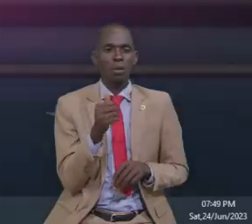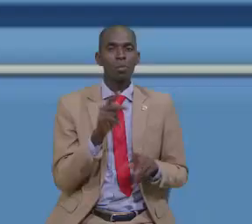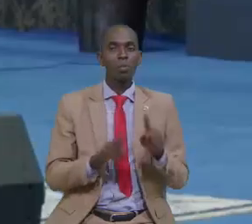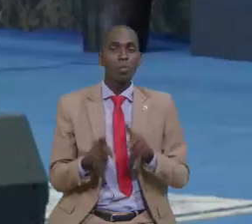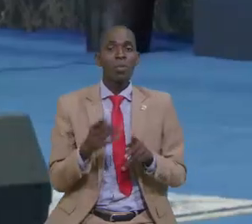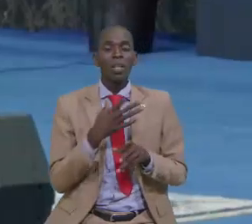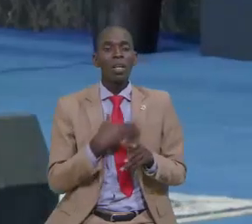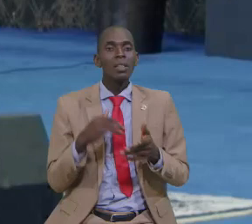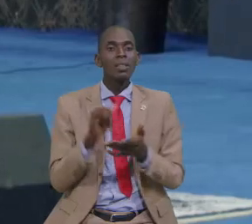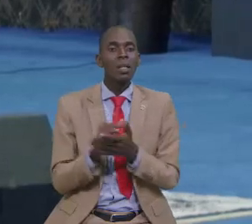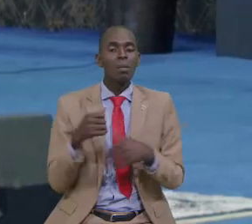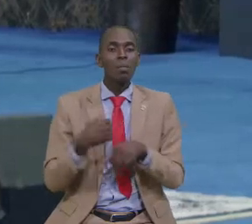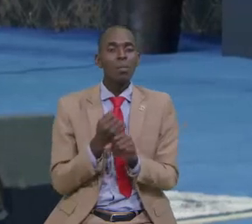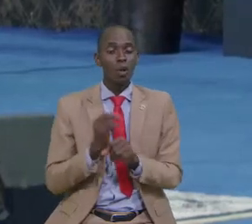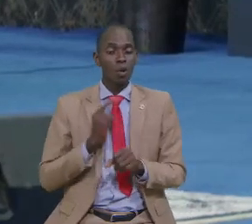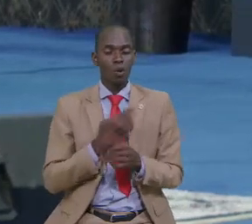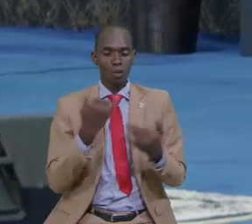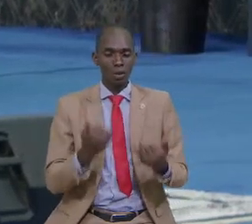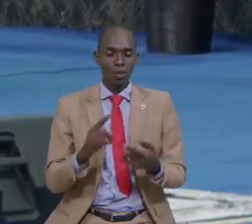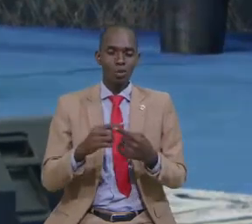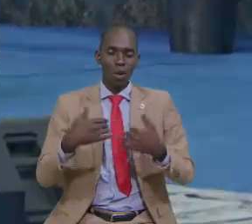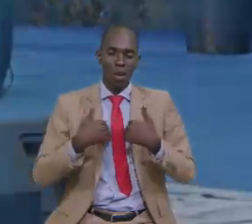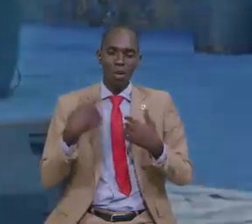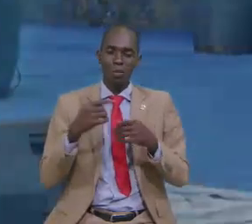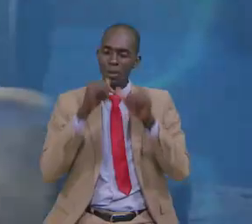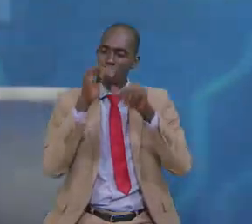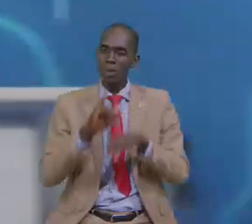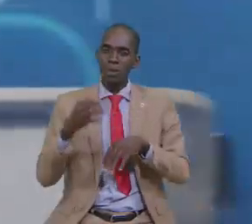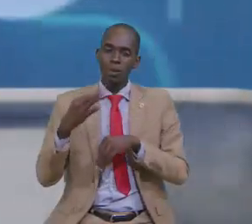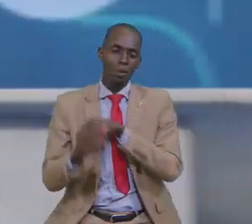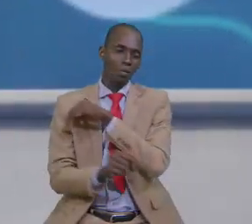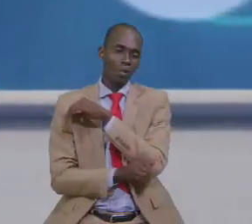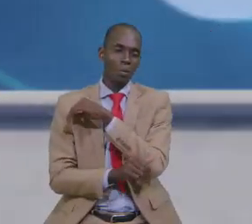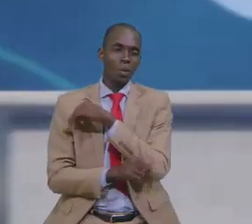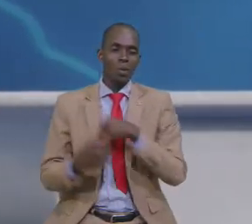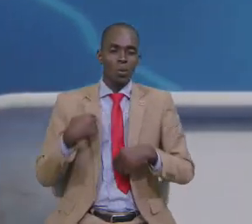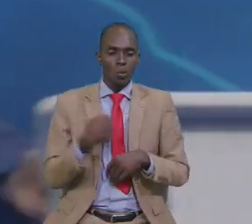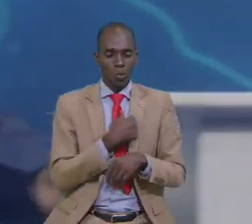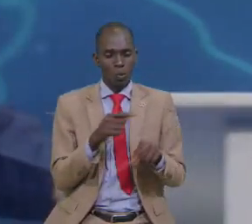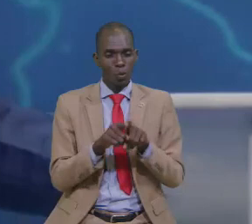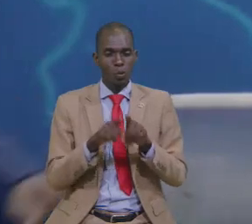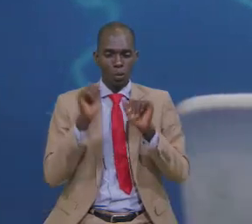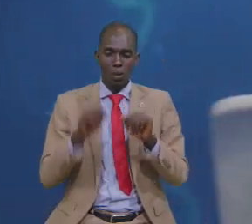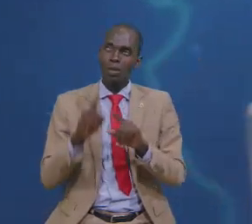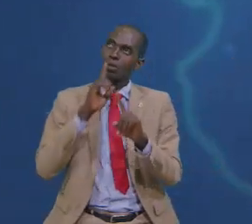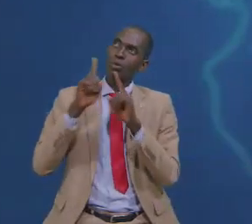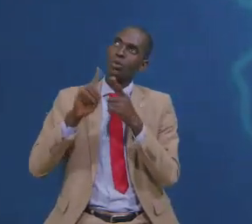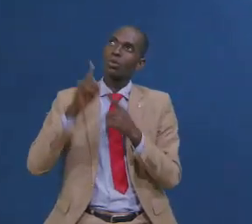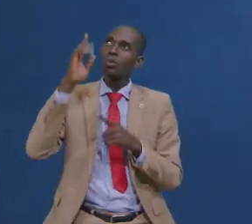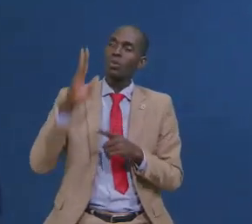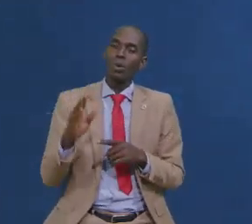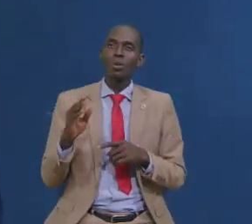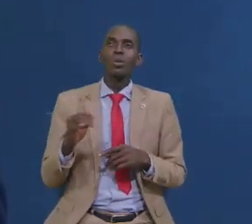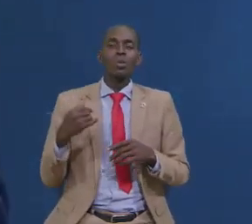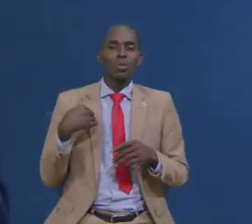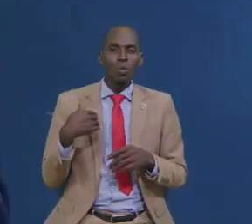Blessing of Abraham we can talk to God how I can tell him you wanted judgment on this and that